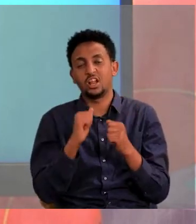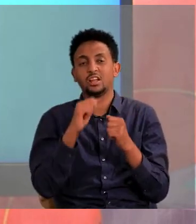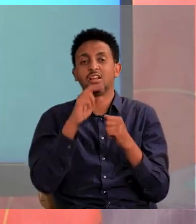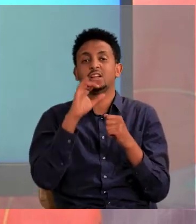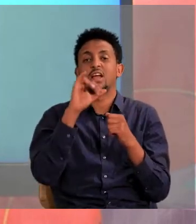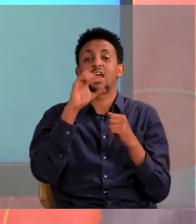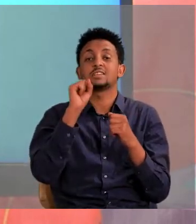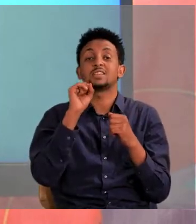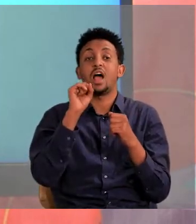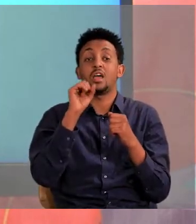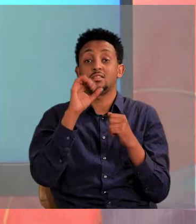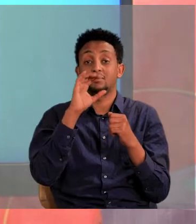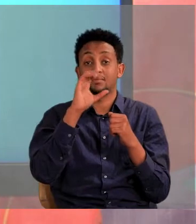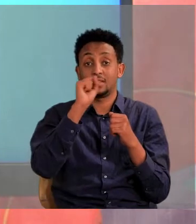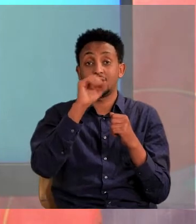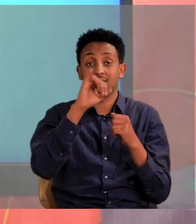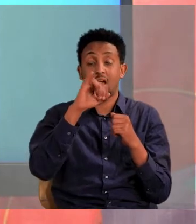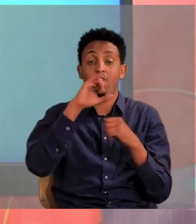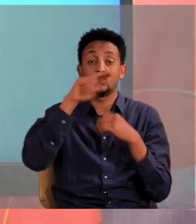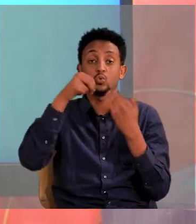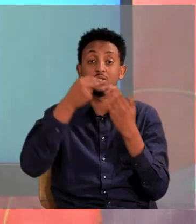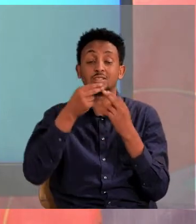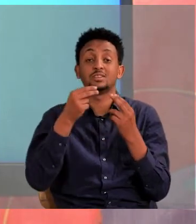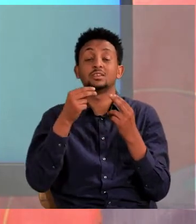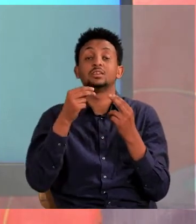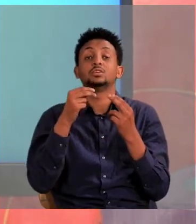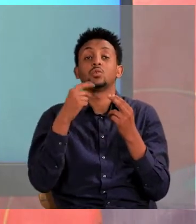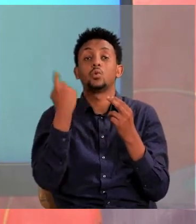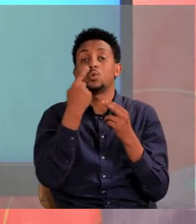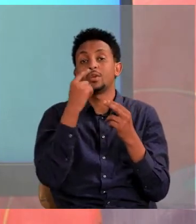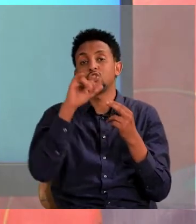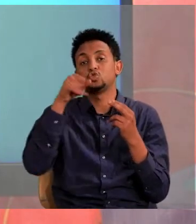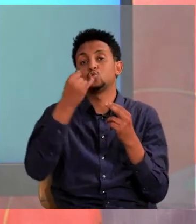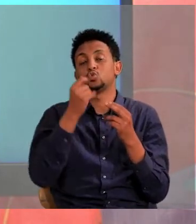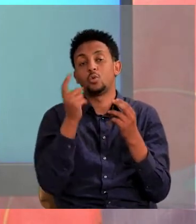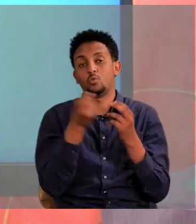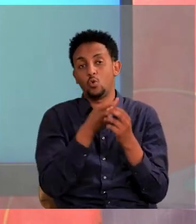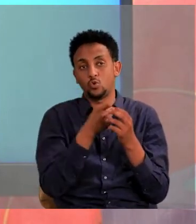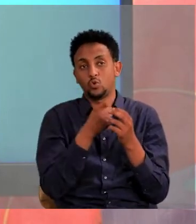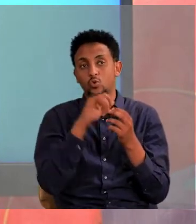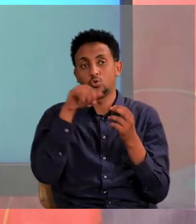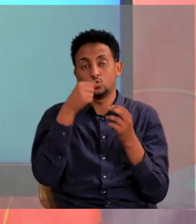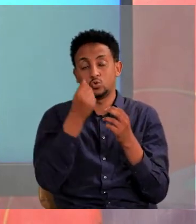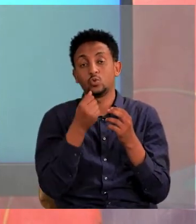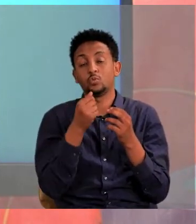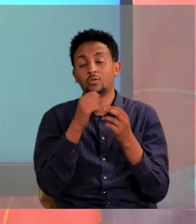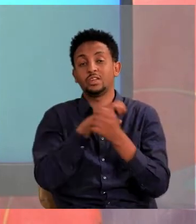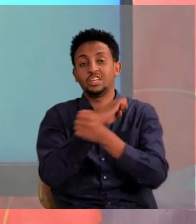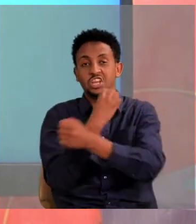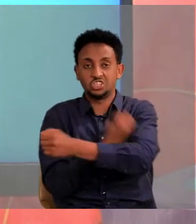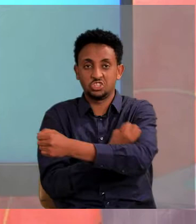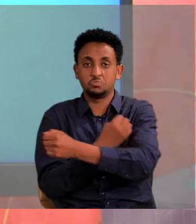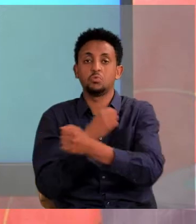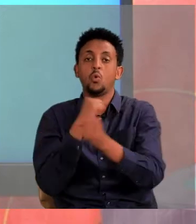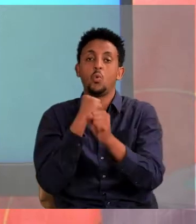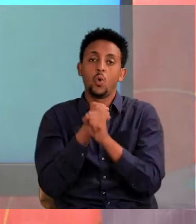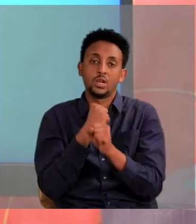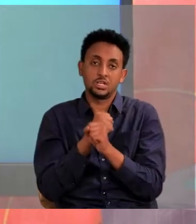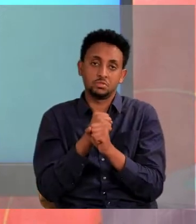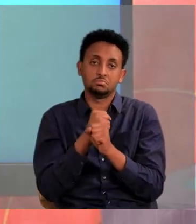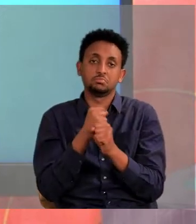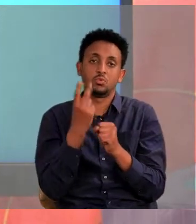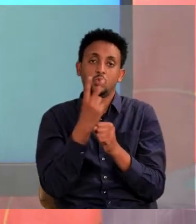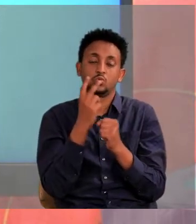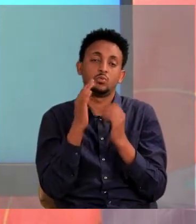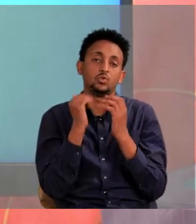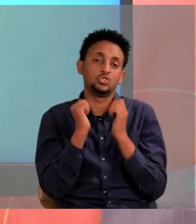other unit of energy, but the standard unit is always joule. Joule is a unit for energy and for